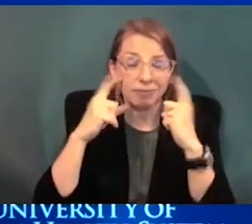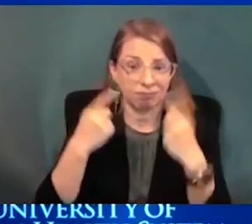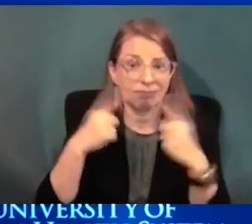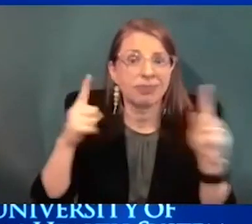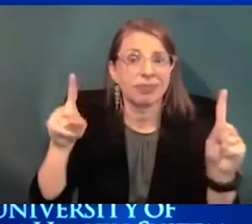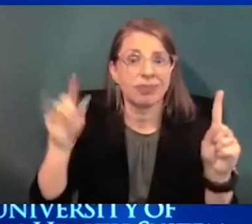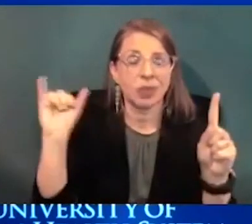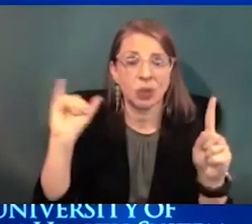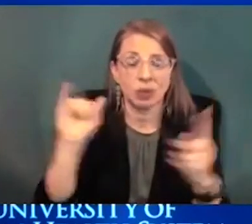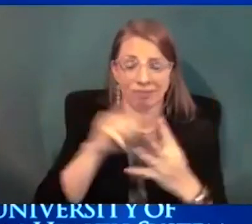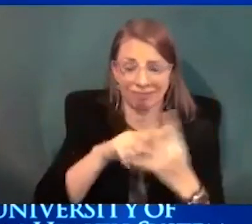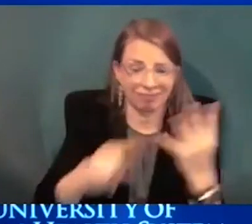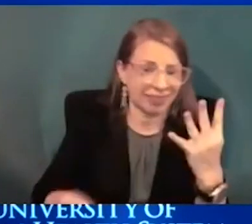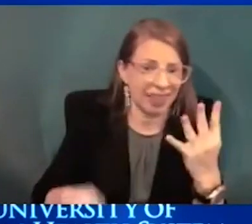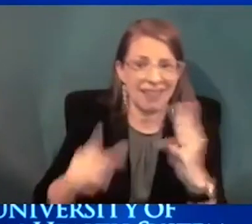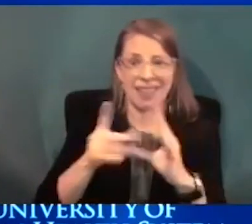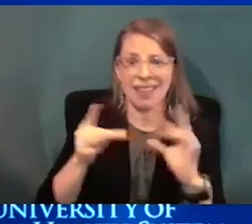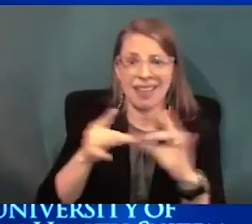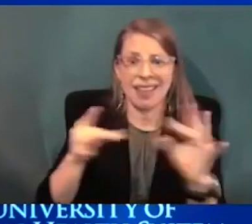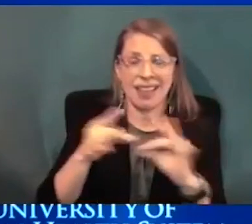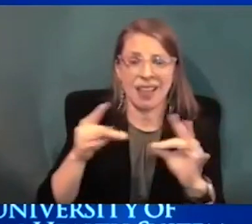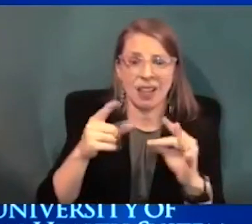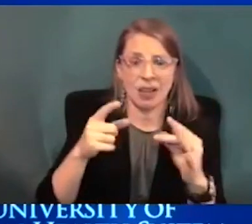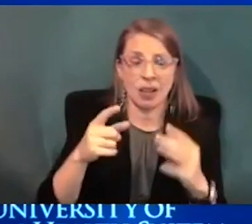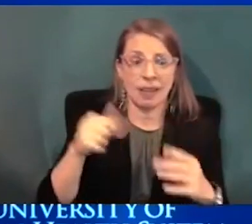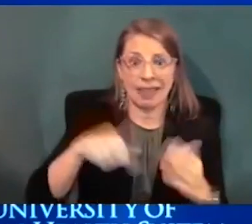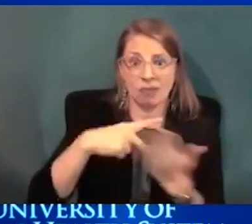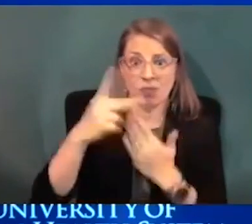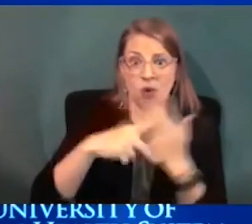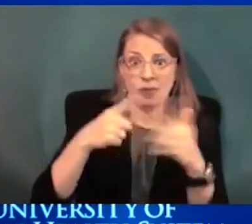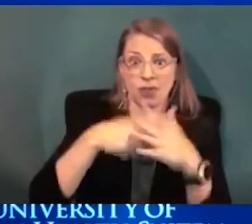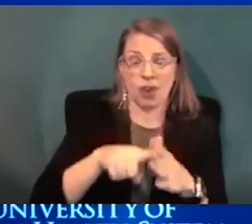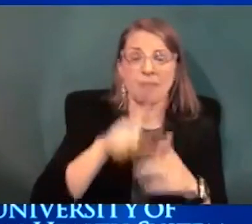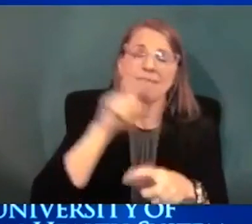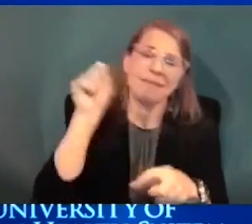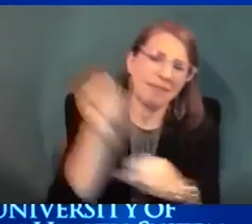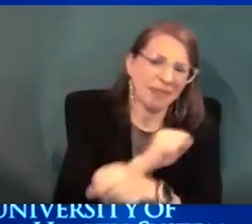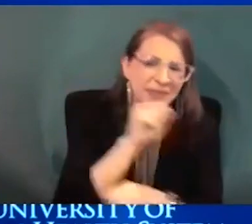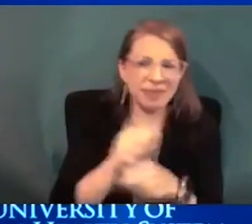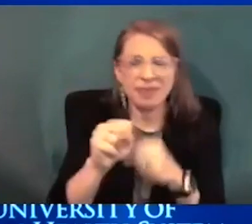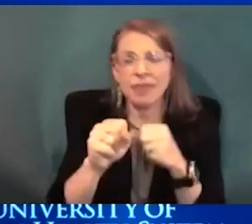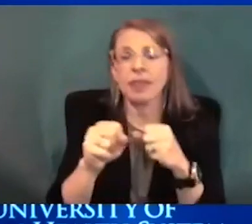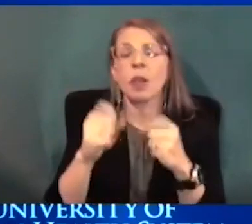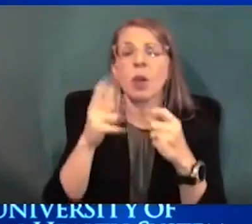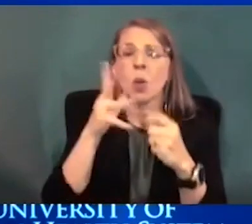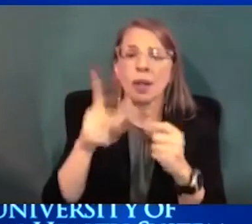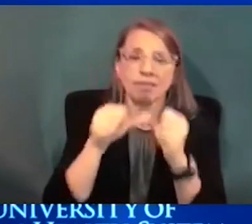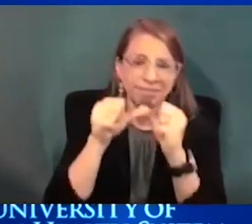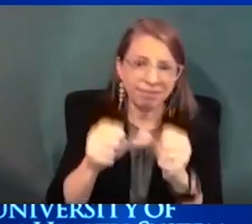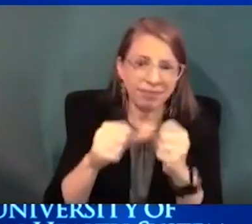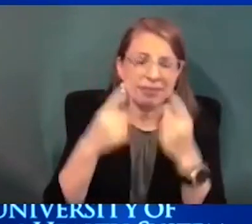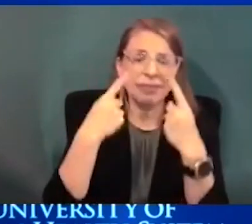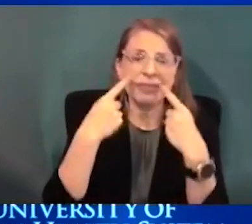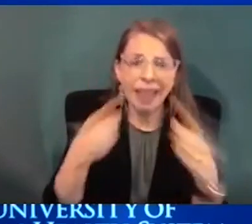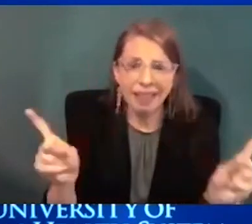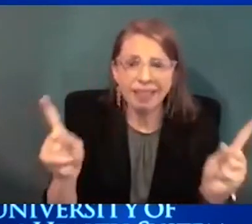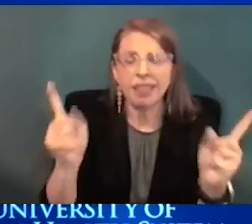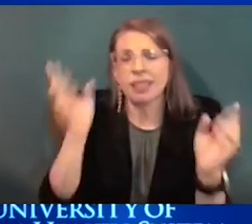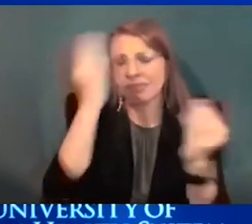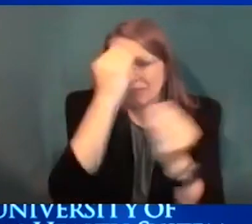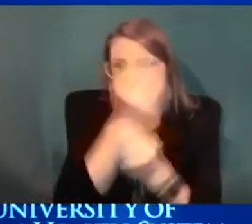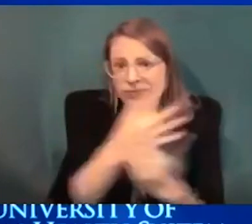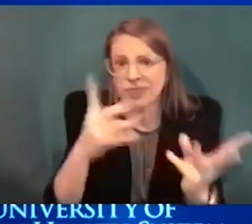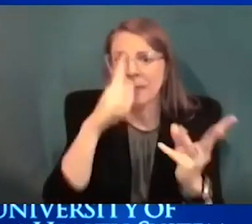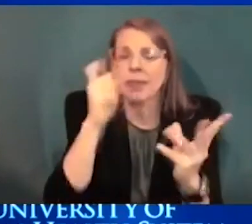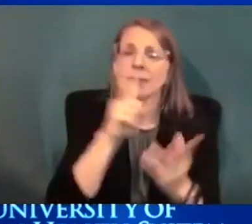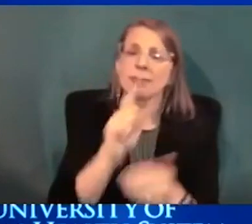you from the very beginning of this program are true, and we continue to tell you those things because they're true. Don't believe